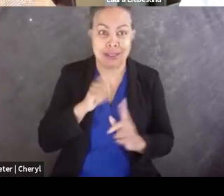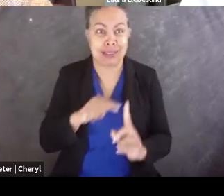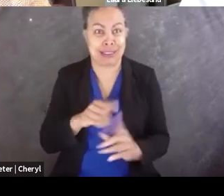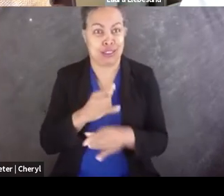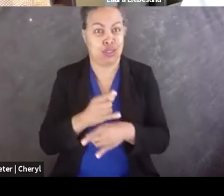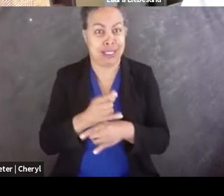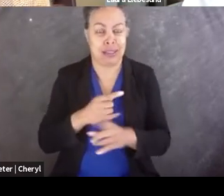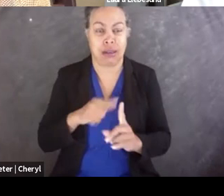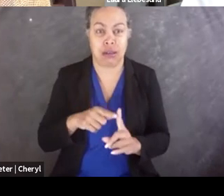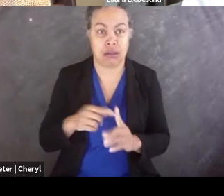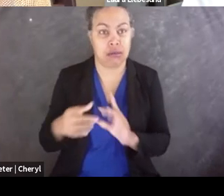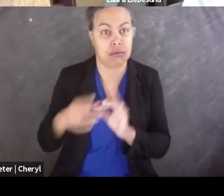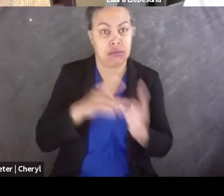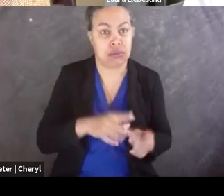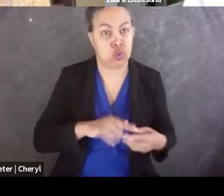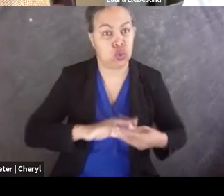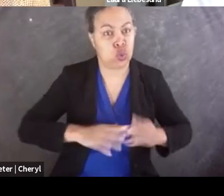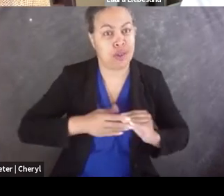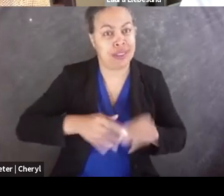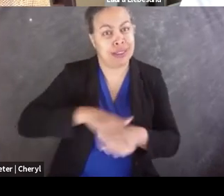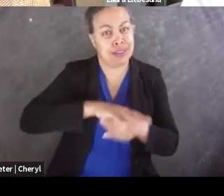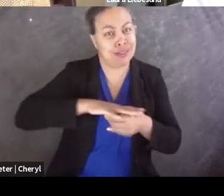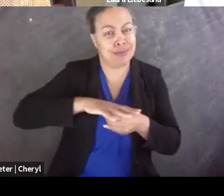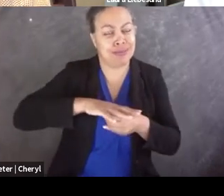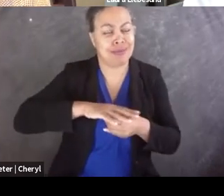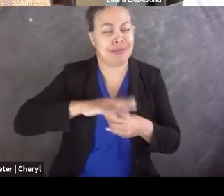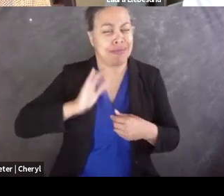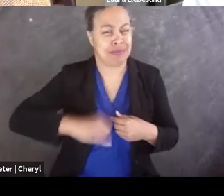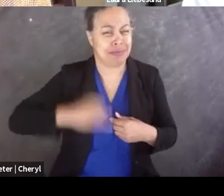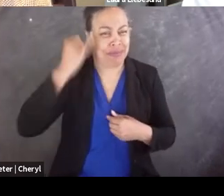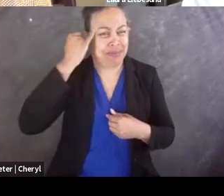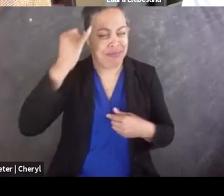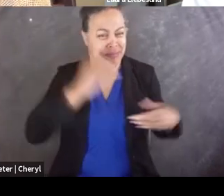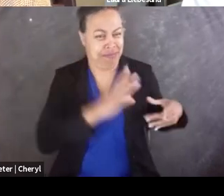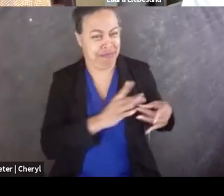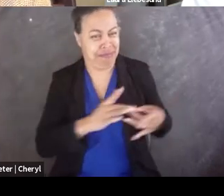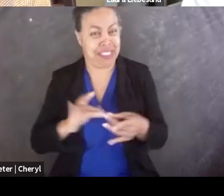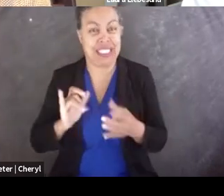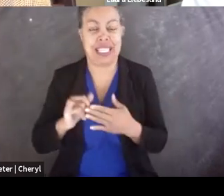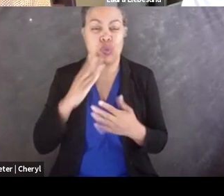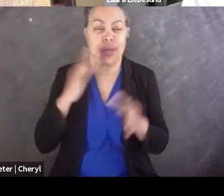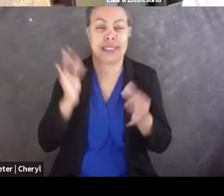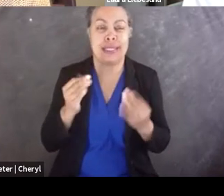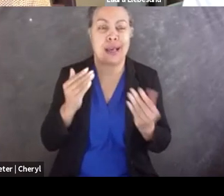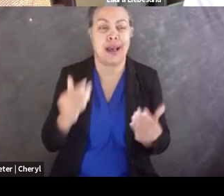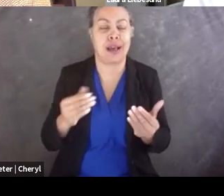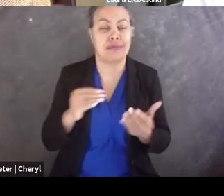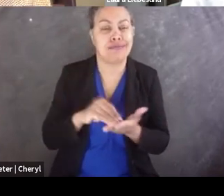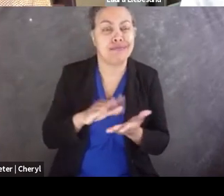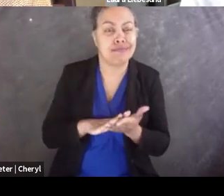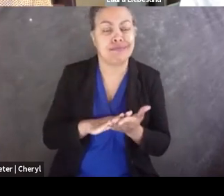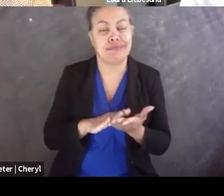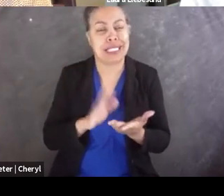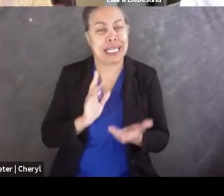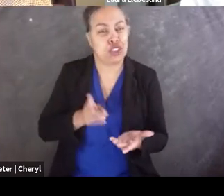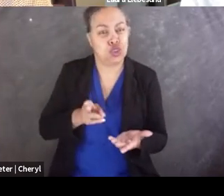their experiences there. So that really helped spur the idea for wanting to capture some of these histories. I think, you know,